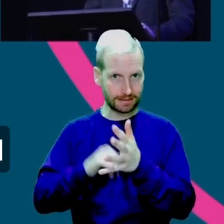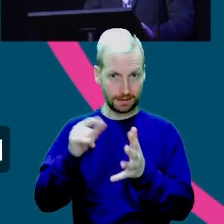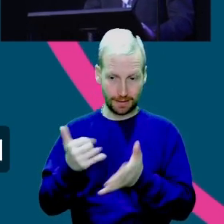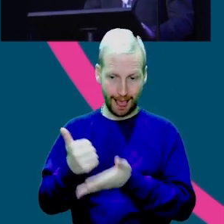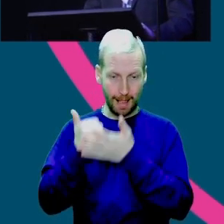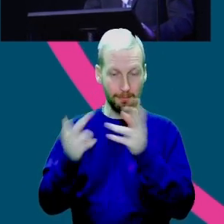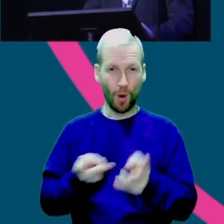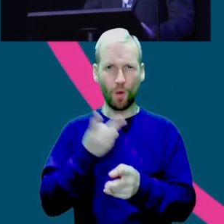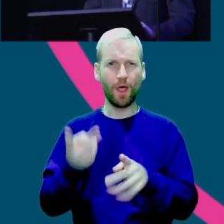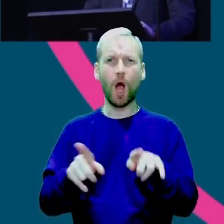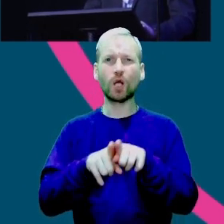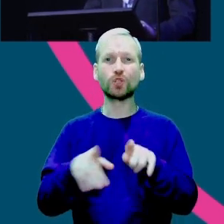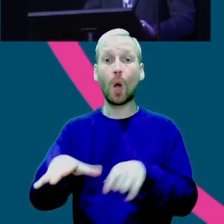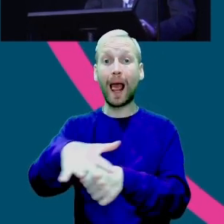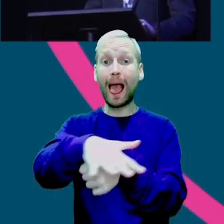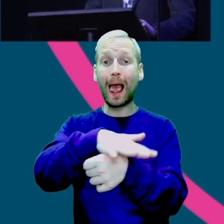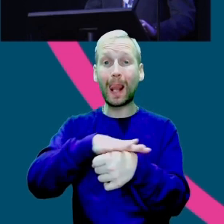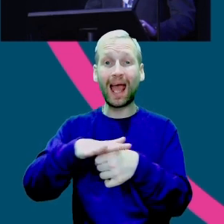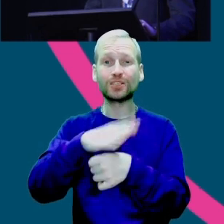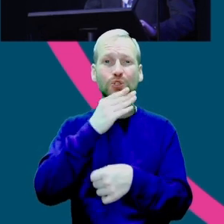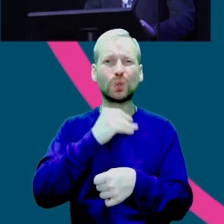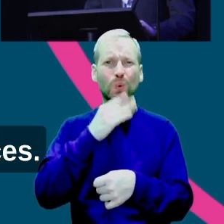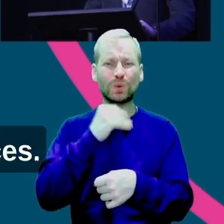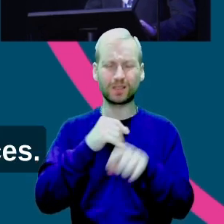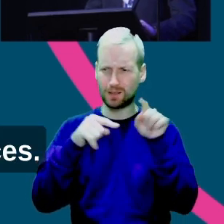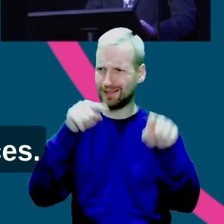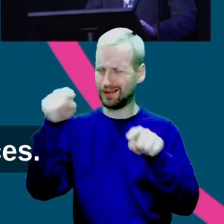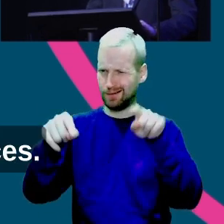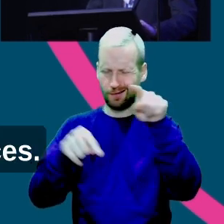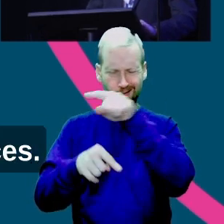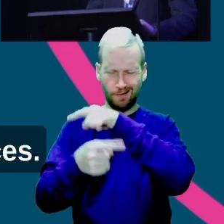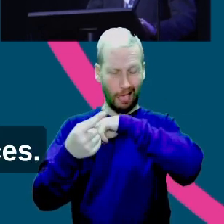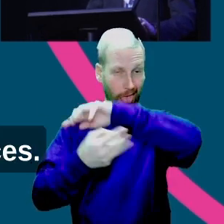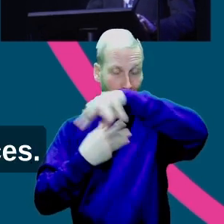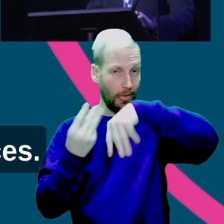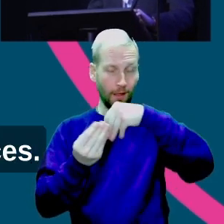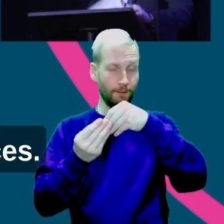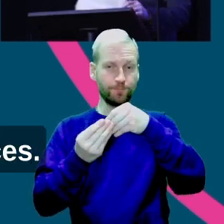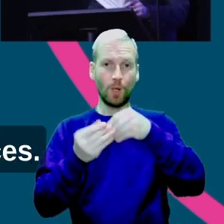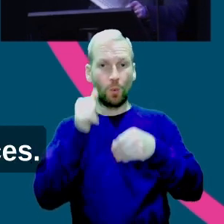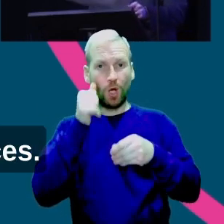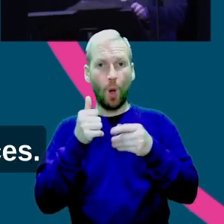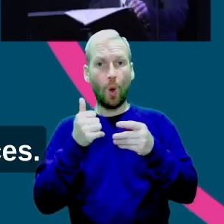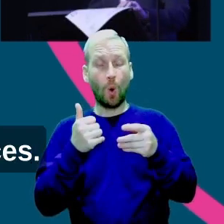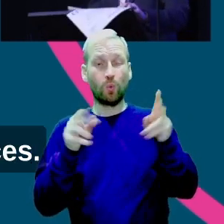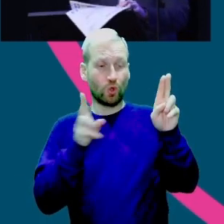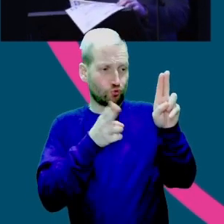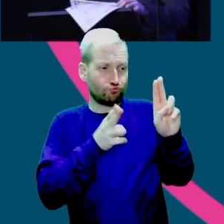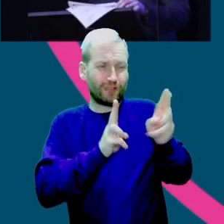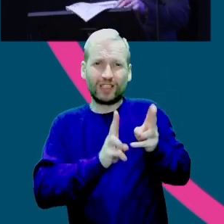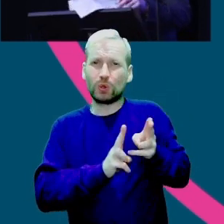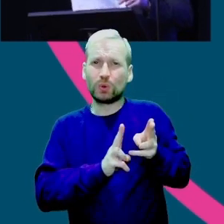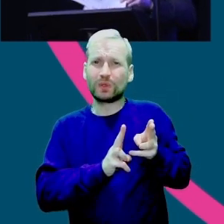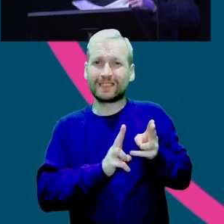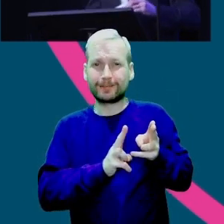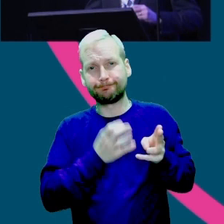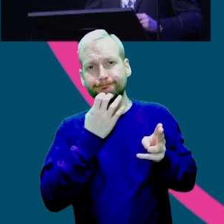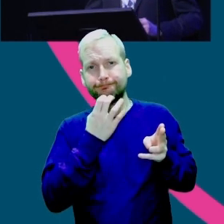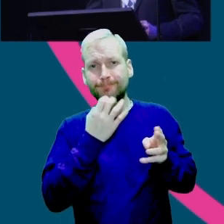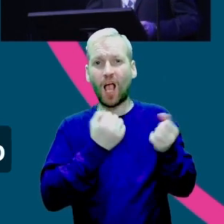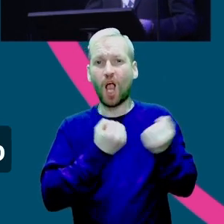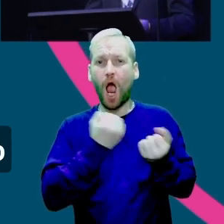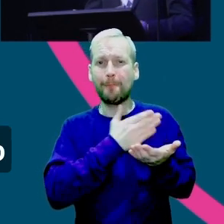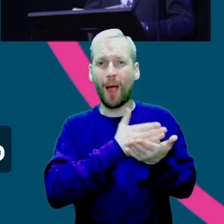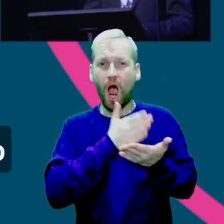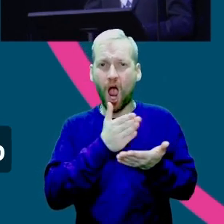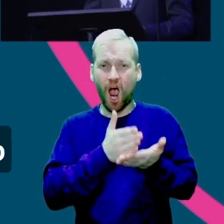of was land use, and we knew that as a result of this we would temporarily lose some car parking spaces, and we are aware that that is still a